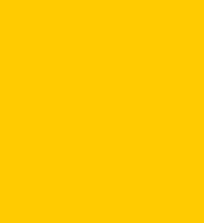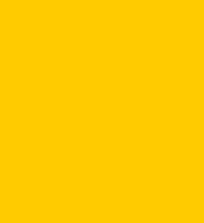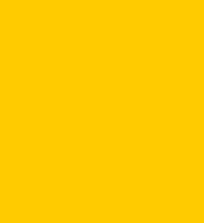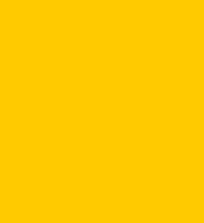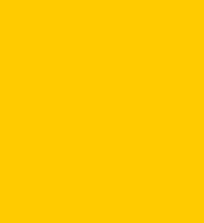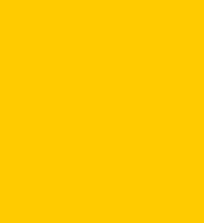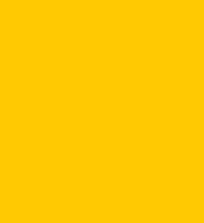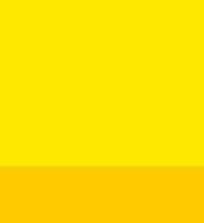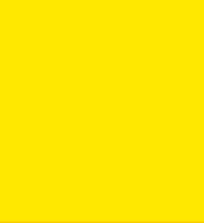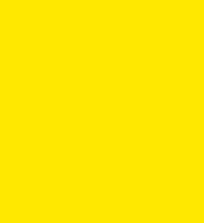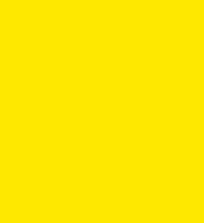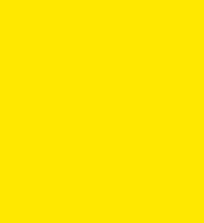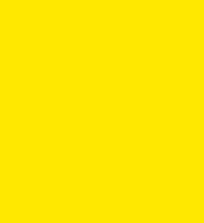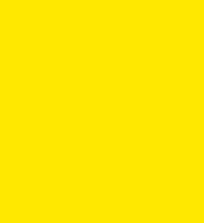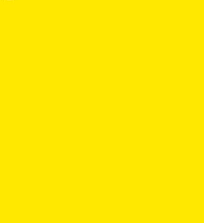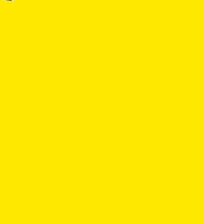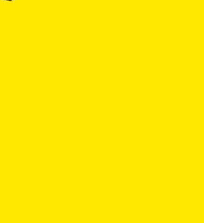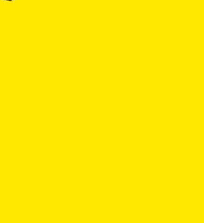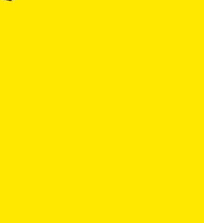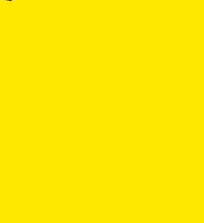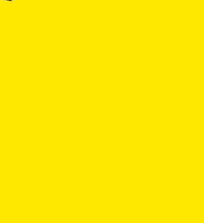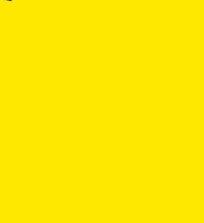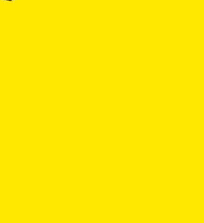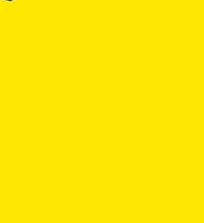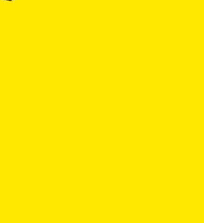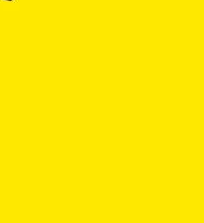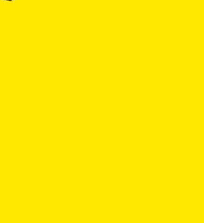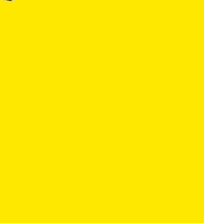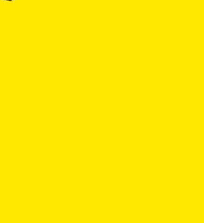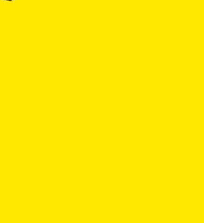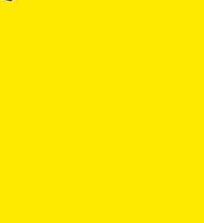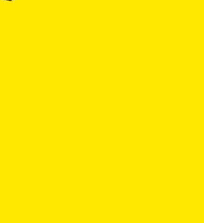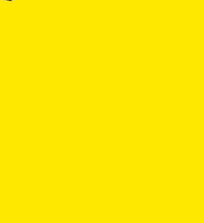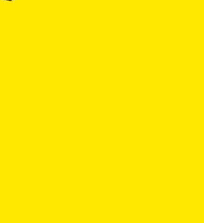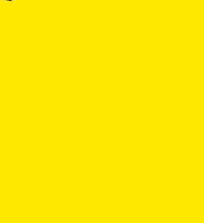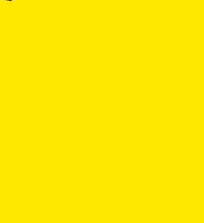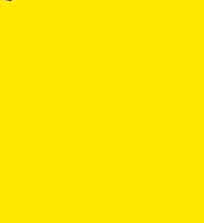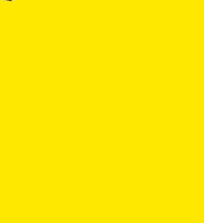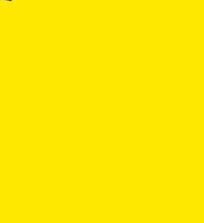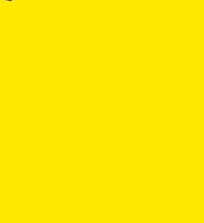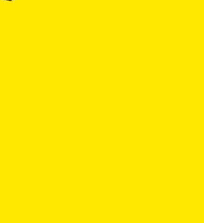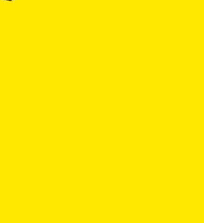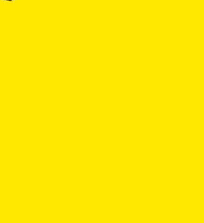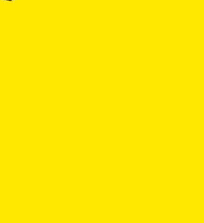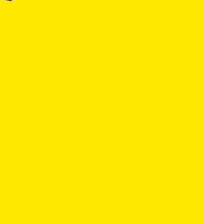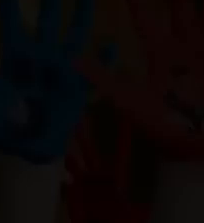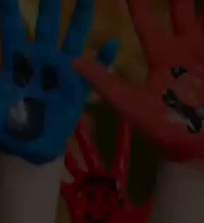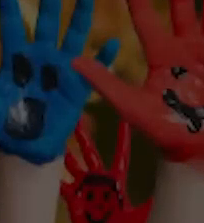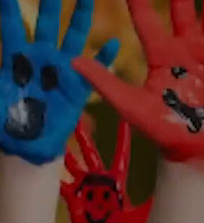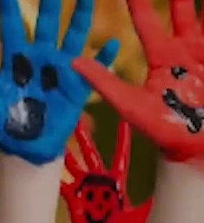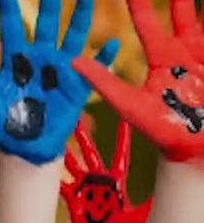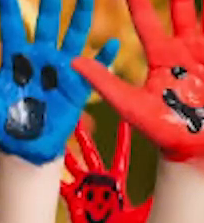a special youth service live on hope tv and on the sit on yt nation social media pages every saturday from